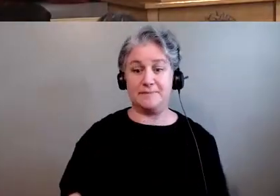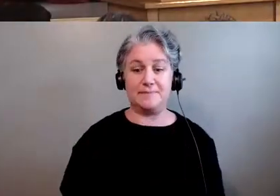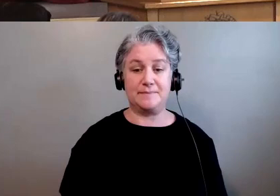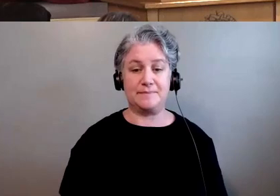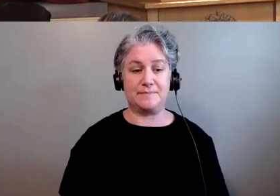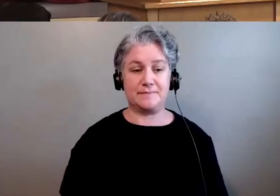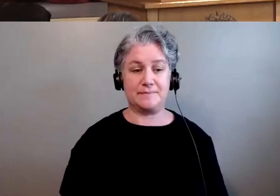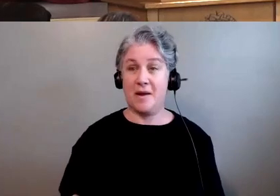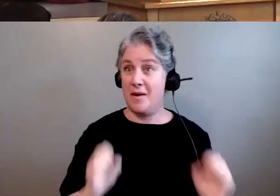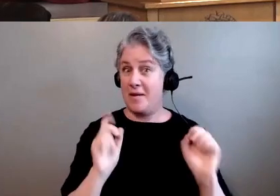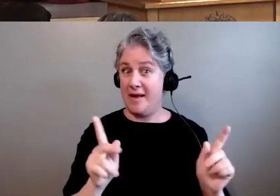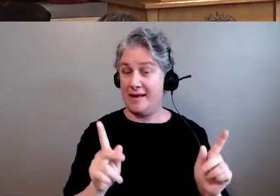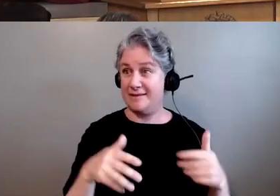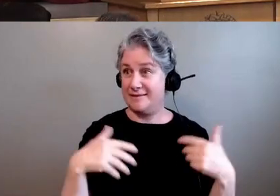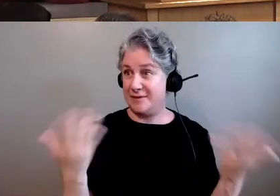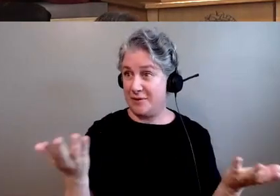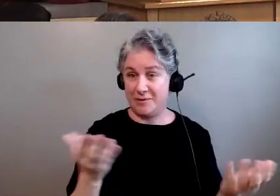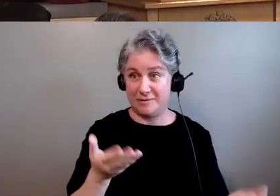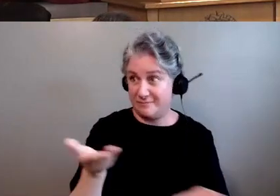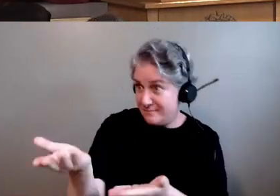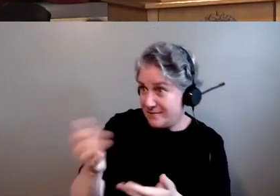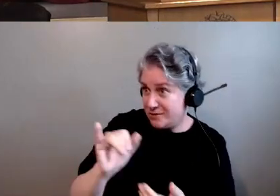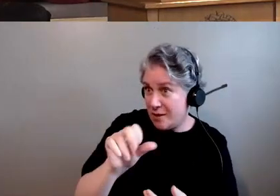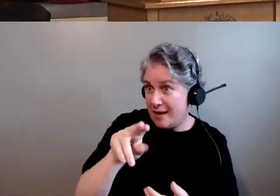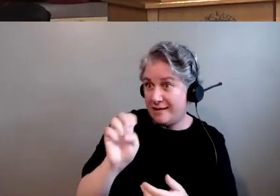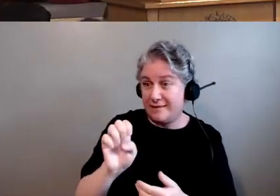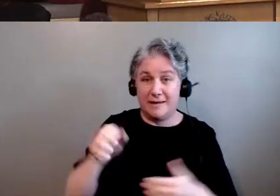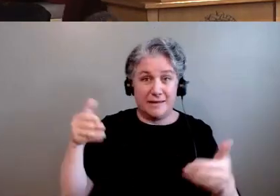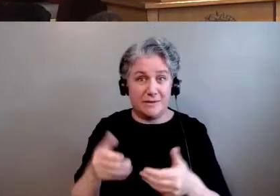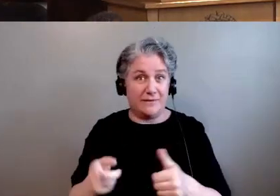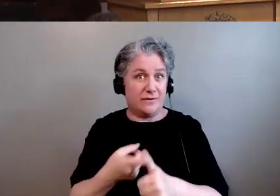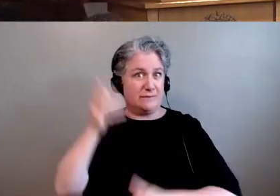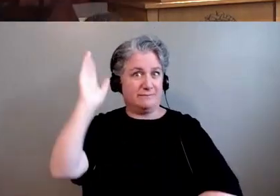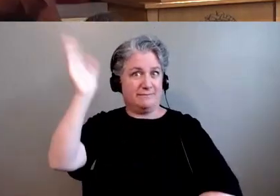Okay, so Joanne, back to you to introduce our first speaker.